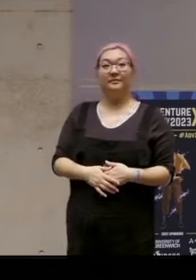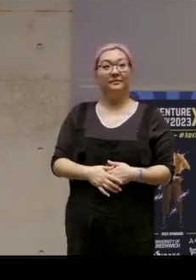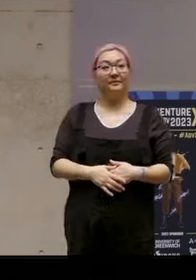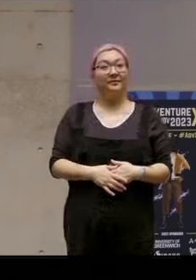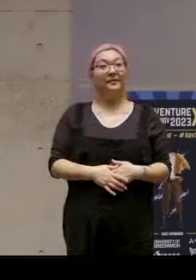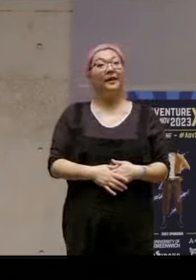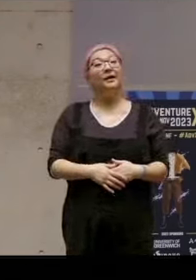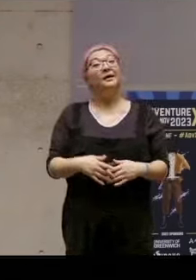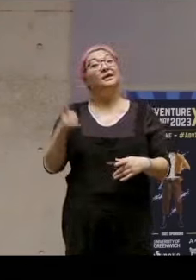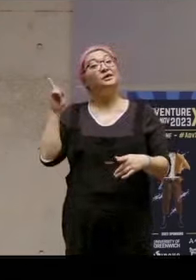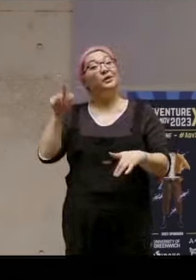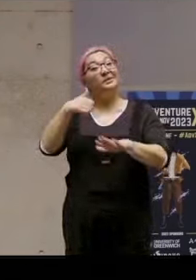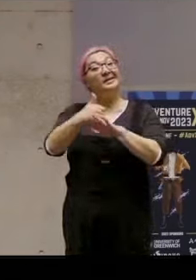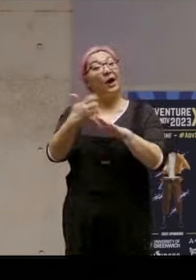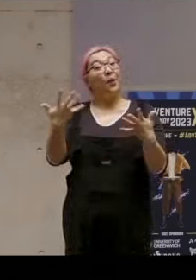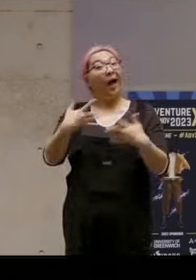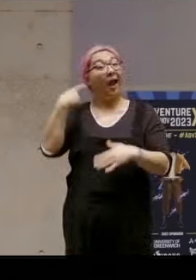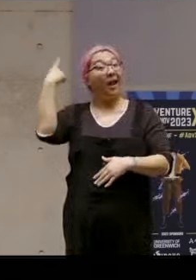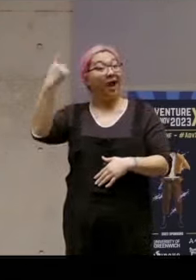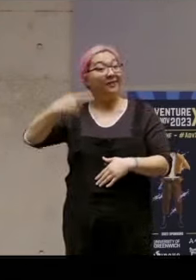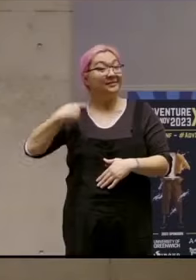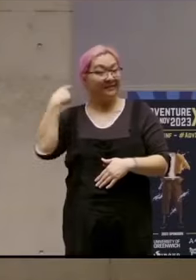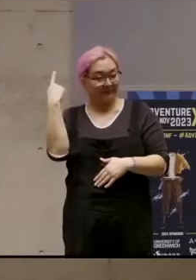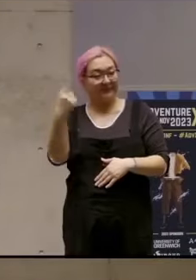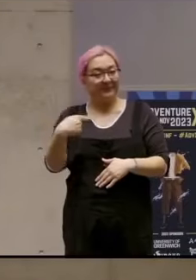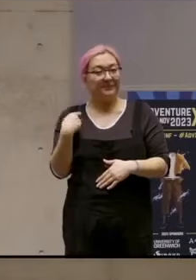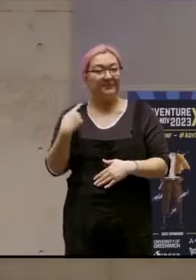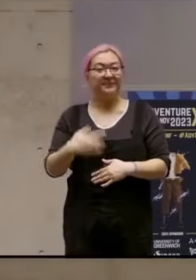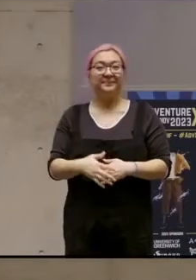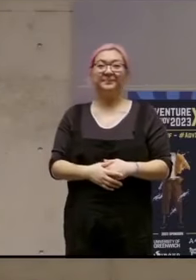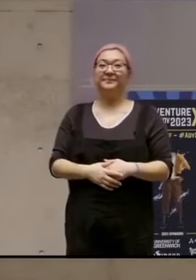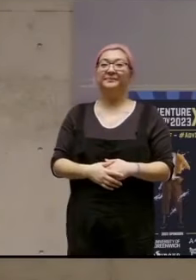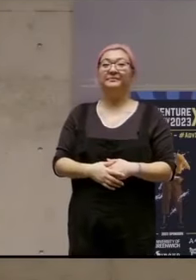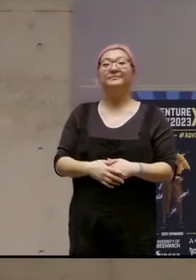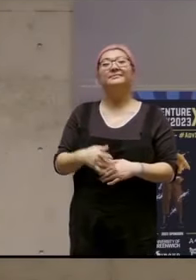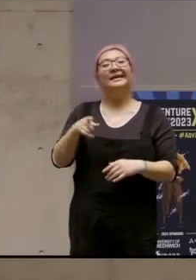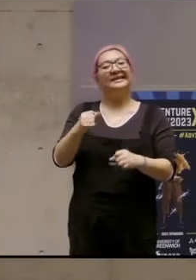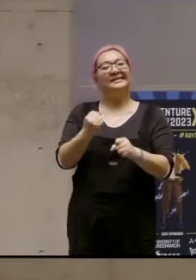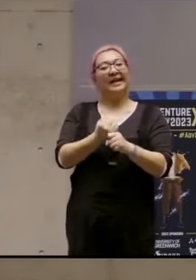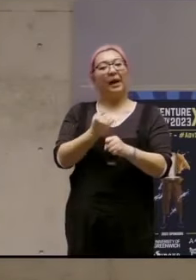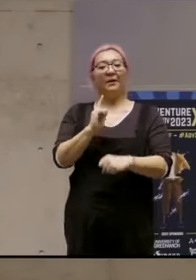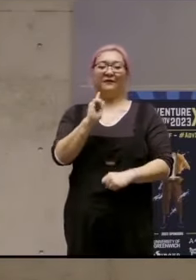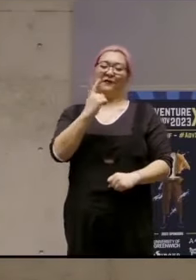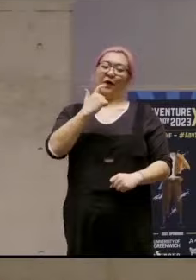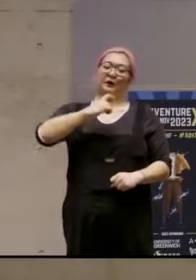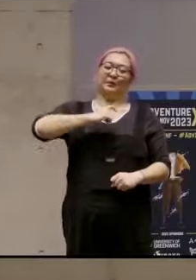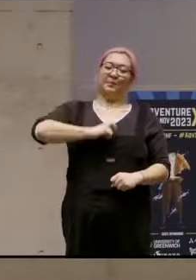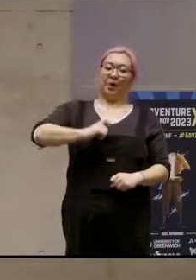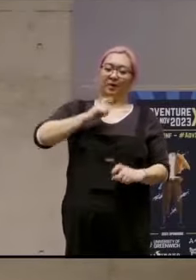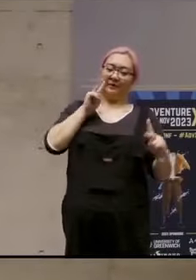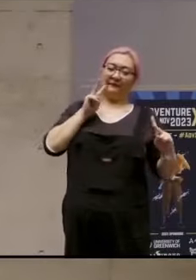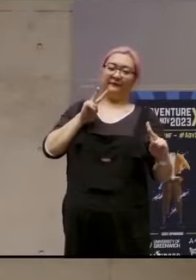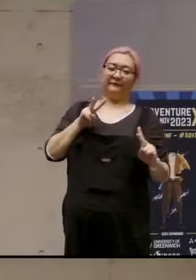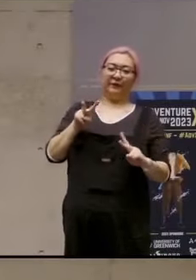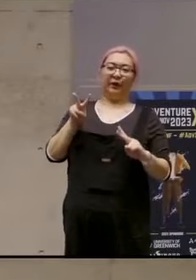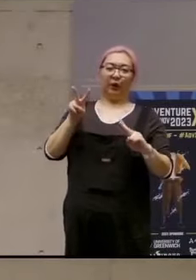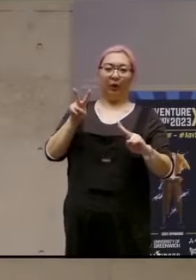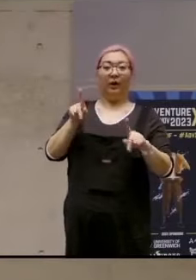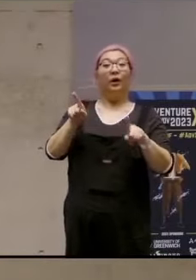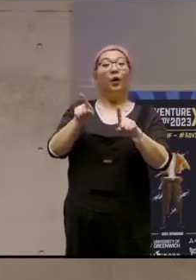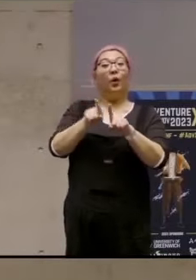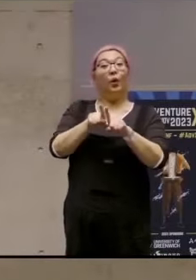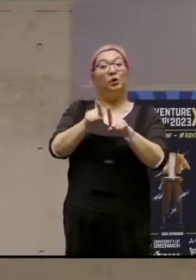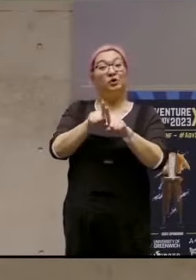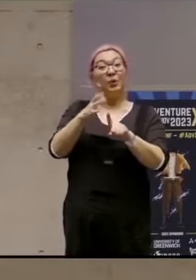mix, and we got a very interesting title in our hands. The game uses first-person for its adventure sequences while using top-down camera for the heist